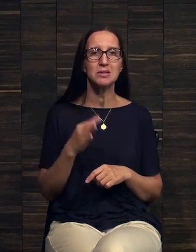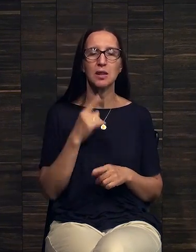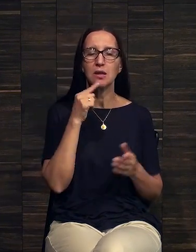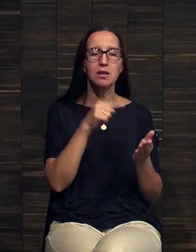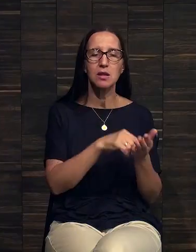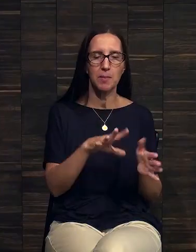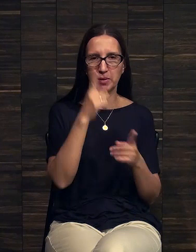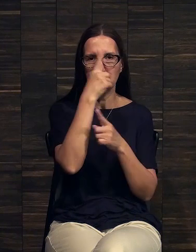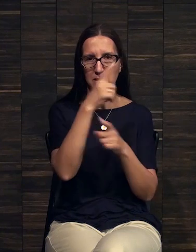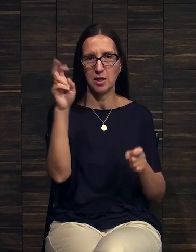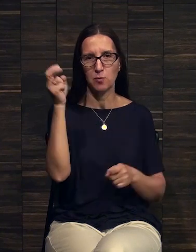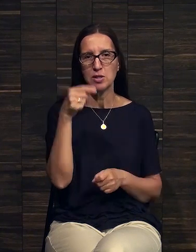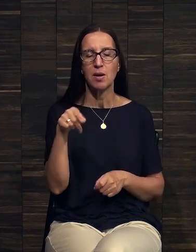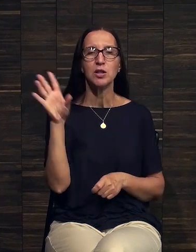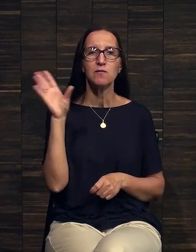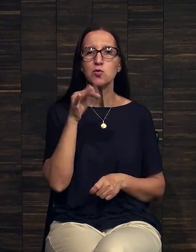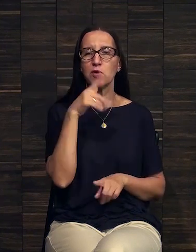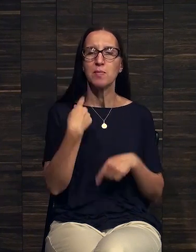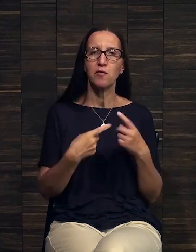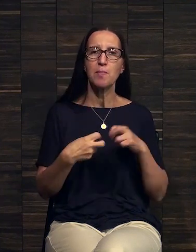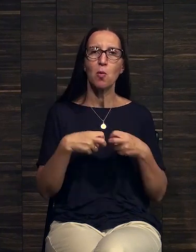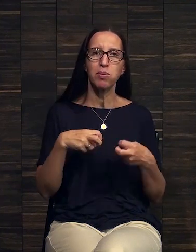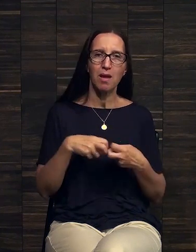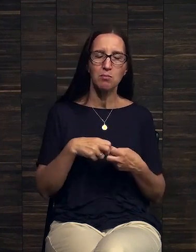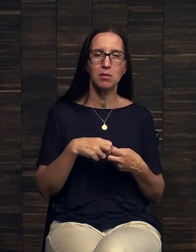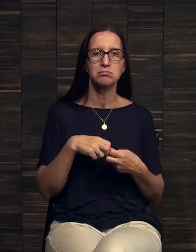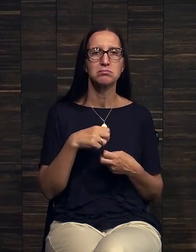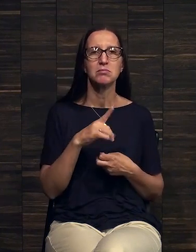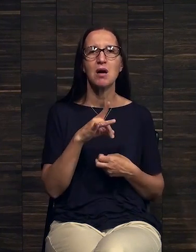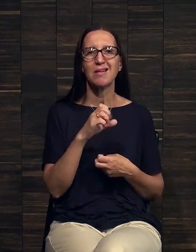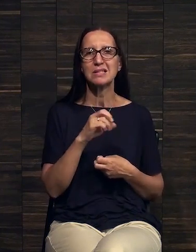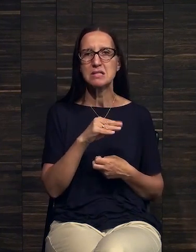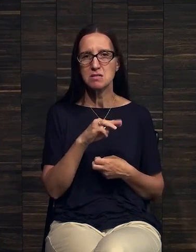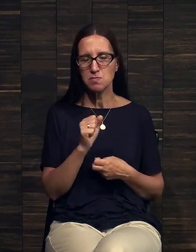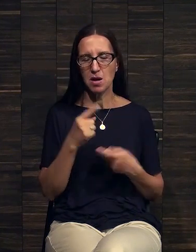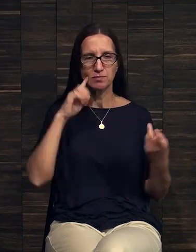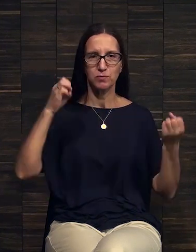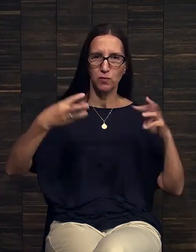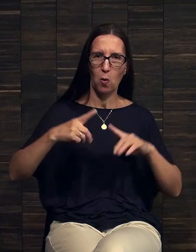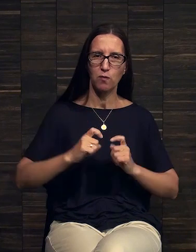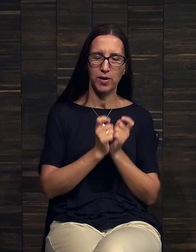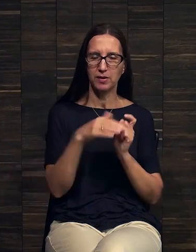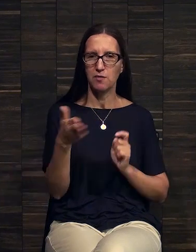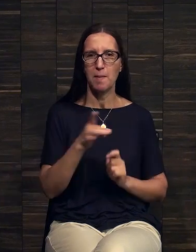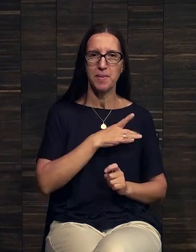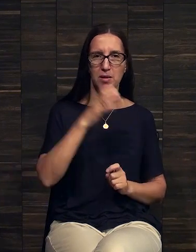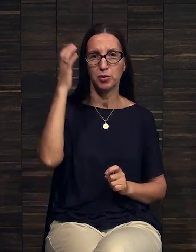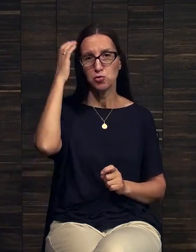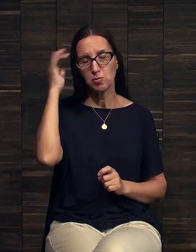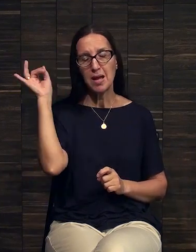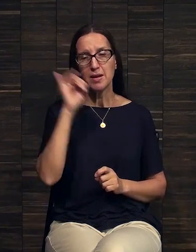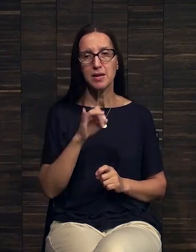but X-Men, they did not fit in the subject. Yes, they were talking about racism, mutants, and mutants are not